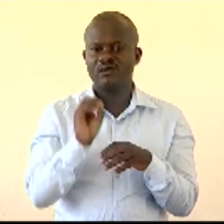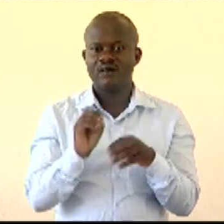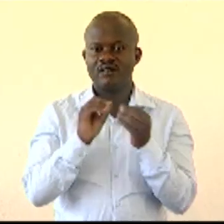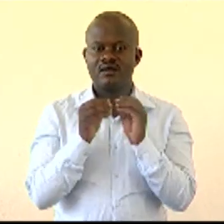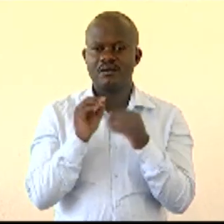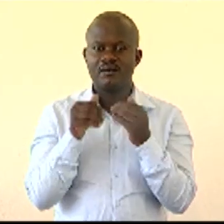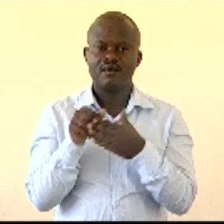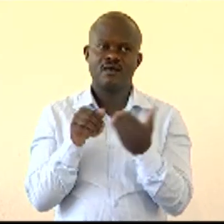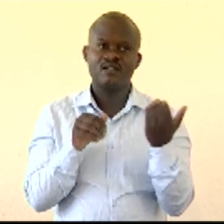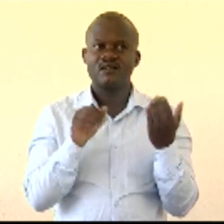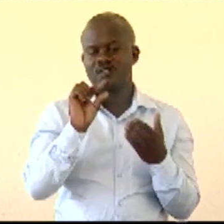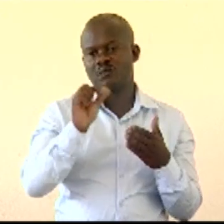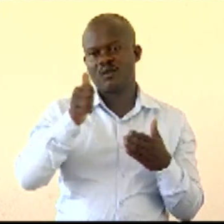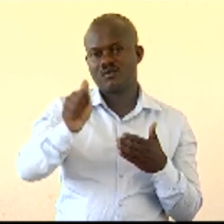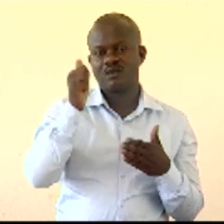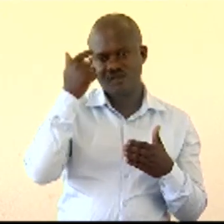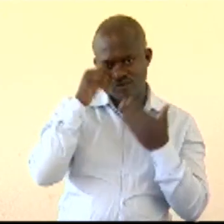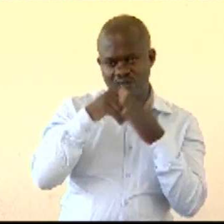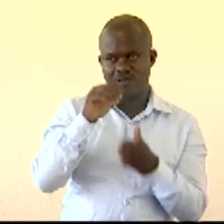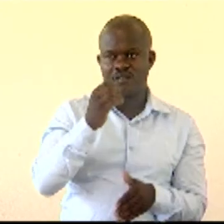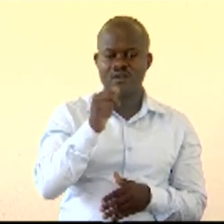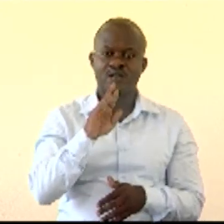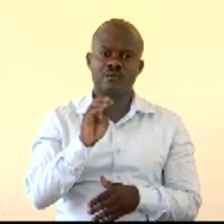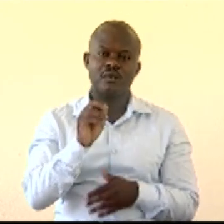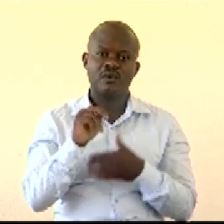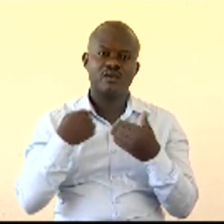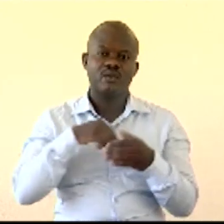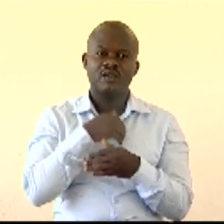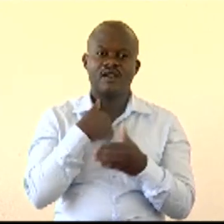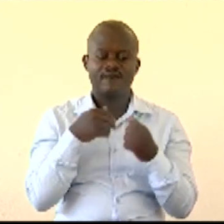by the smaller one. So for carbon, we have